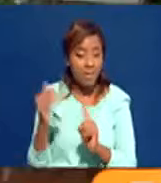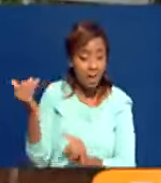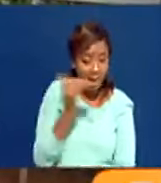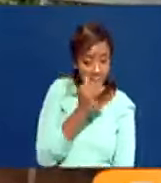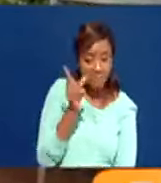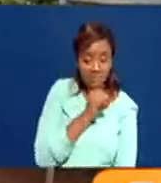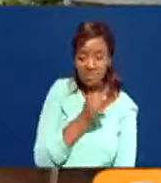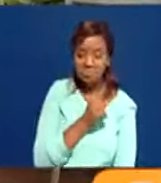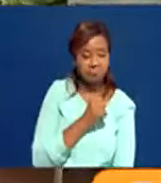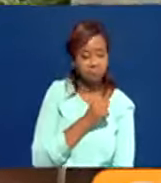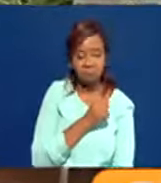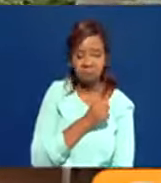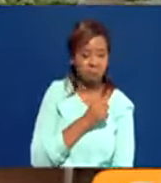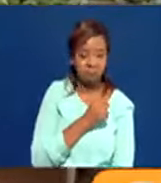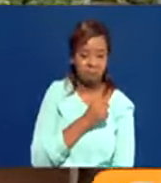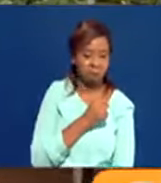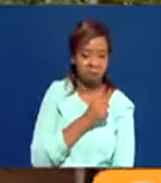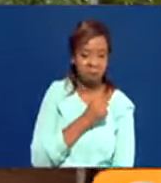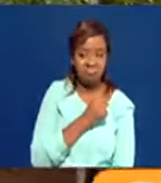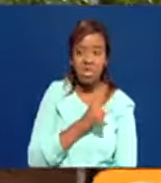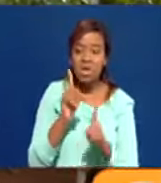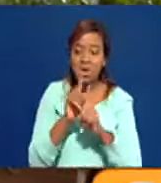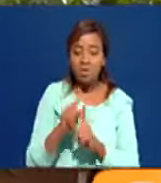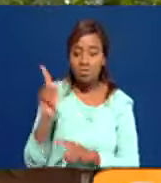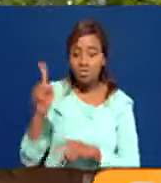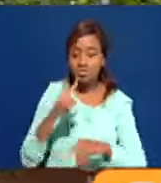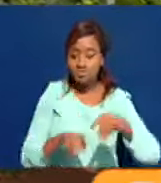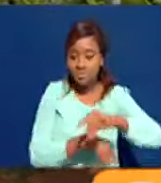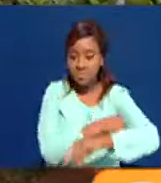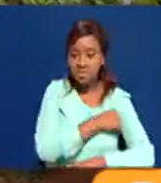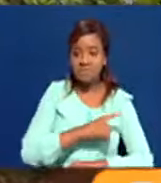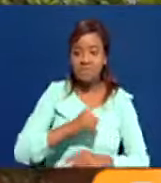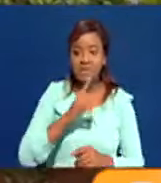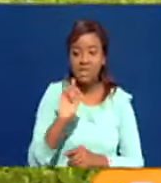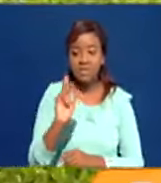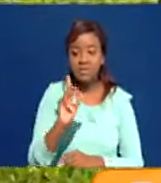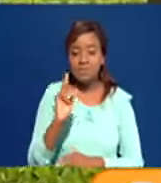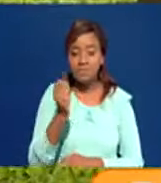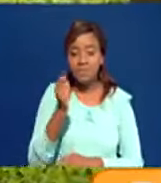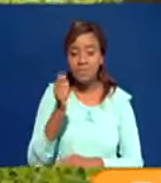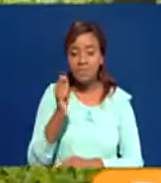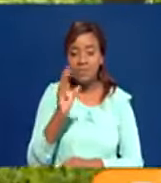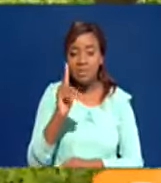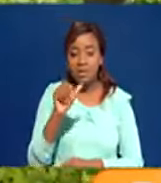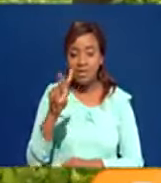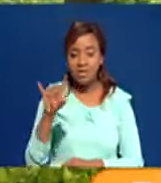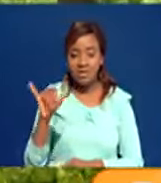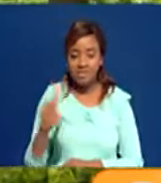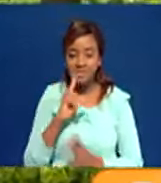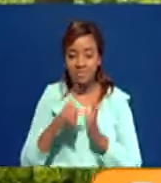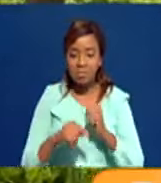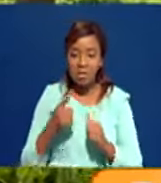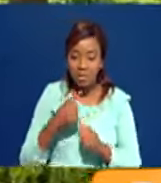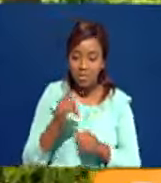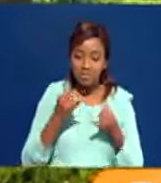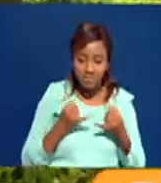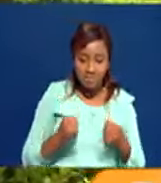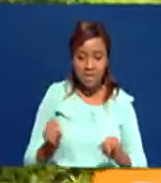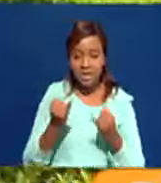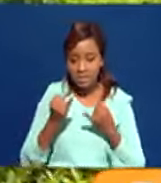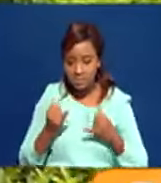consent. According to Sengera Senior Chief David Nyanchongi, who spoke to us via phone, they have tried their level best